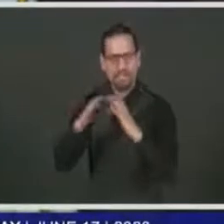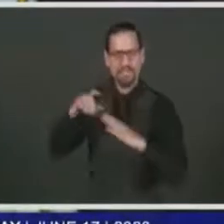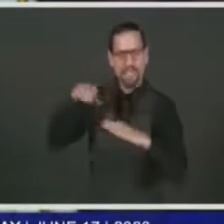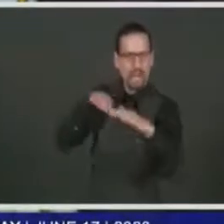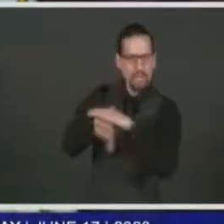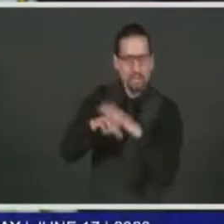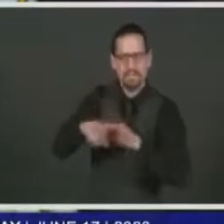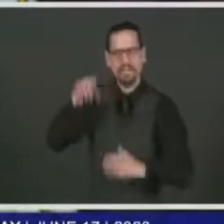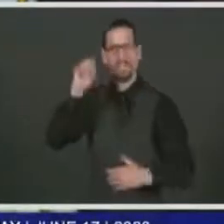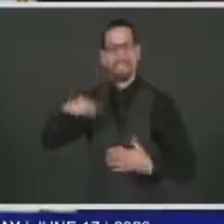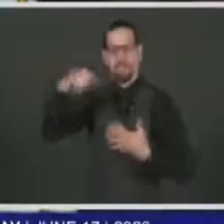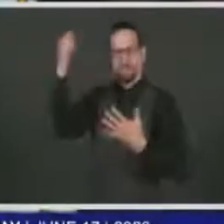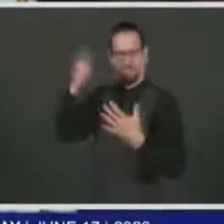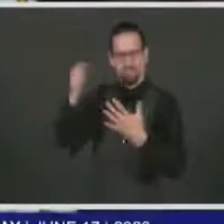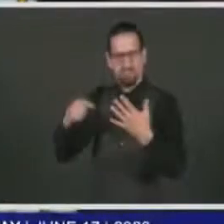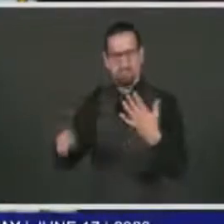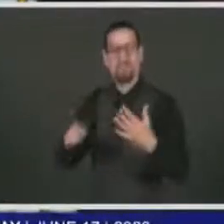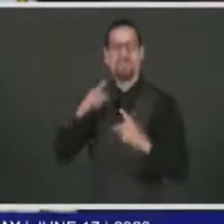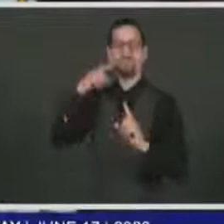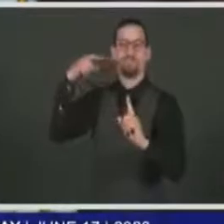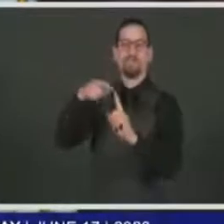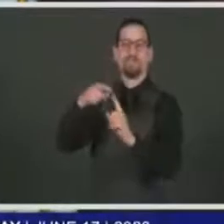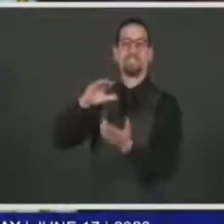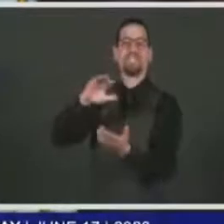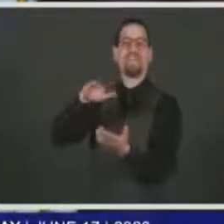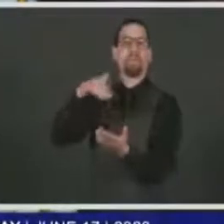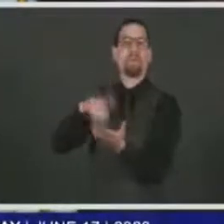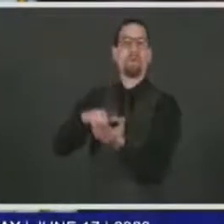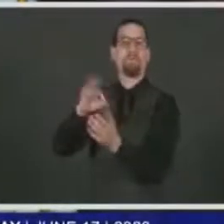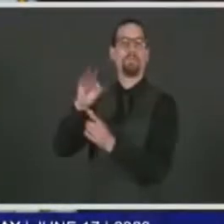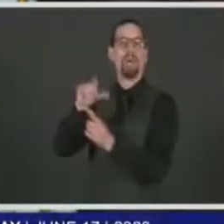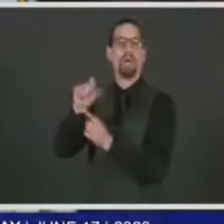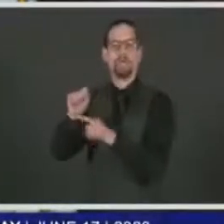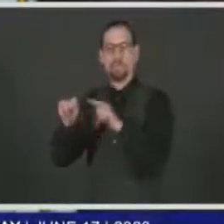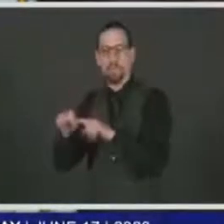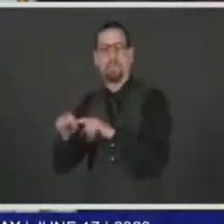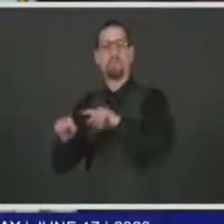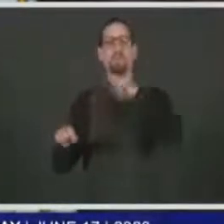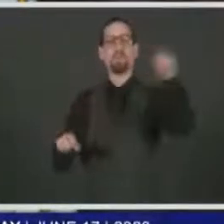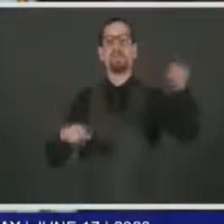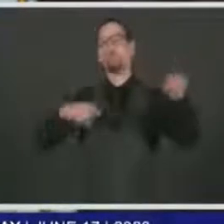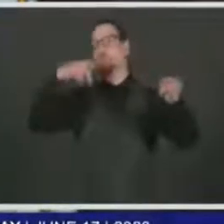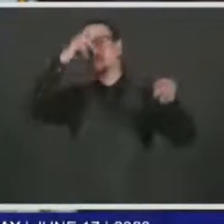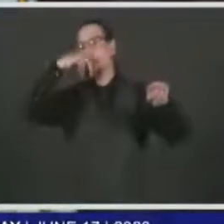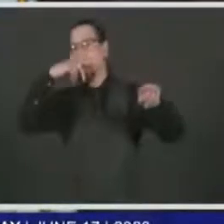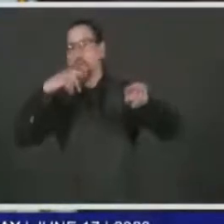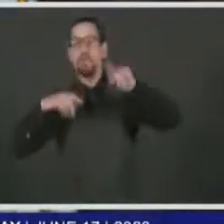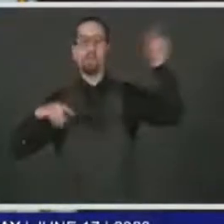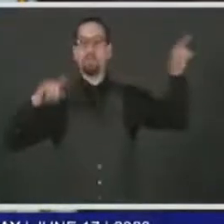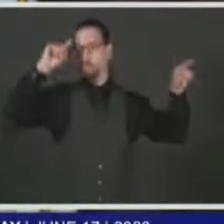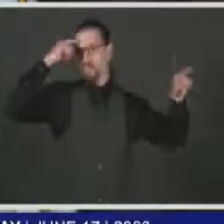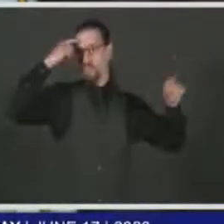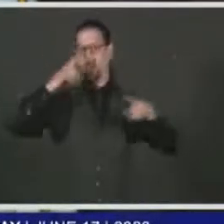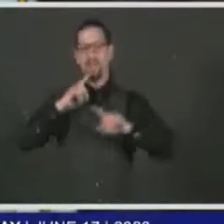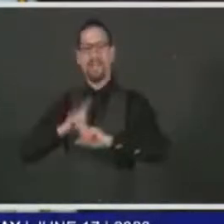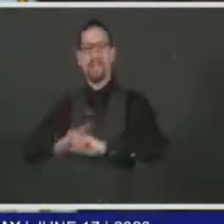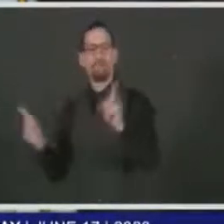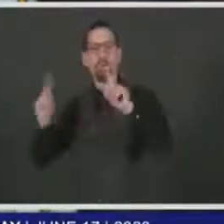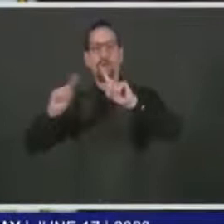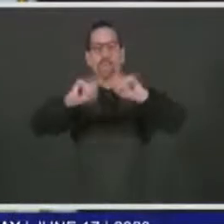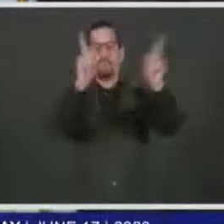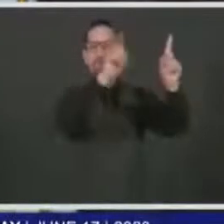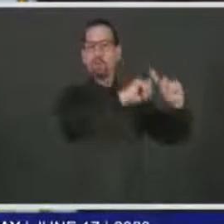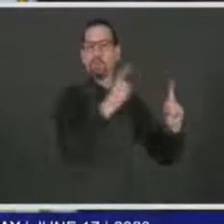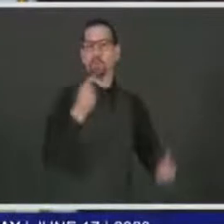than Woonsocket, and frankly, certain neighborhoods in Providence are different from one another. The truth of it is, every community